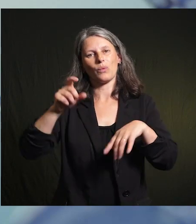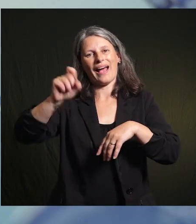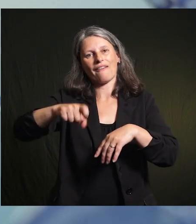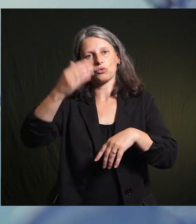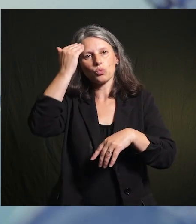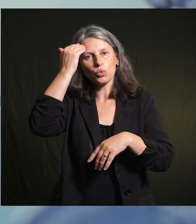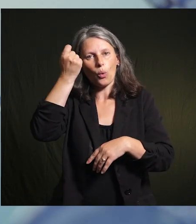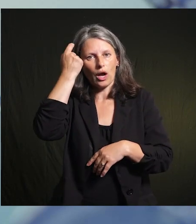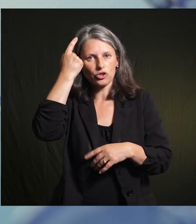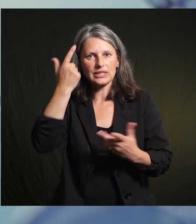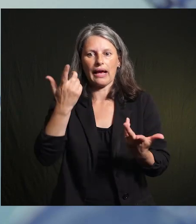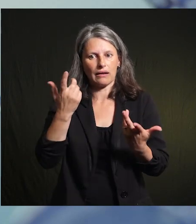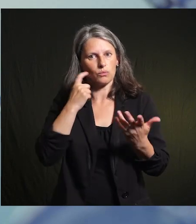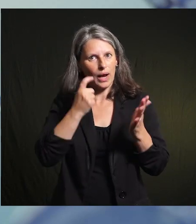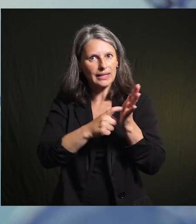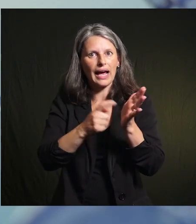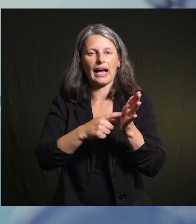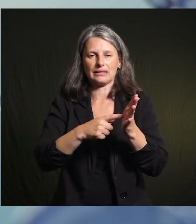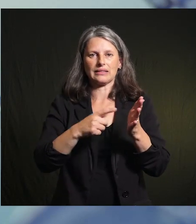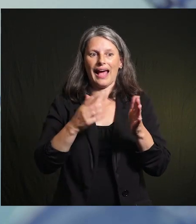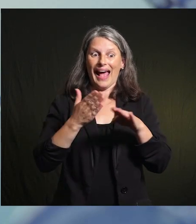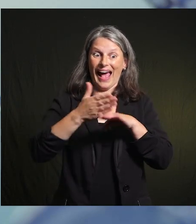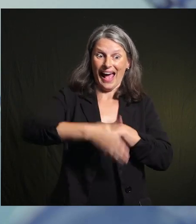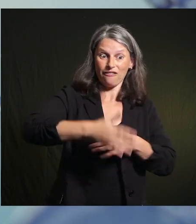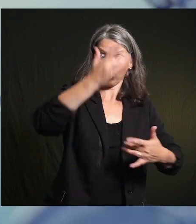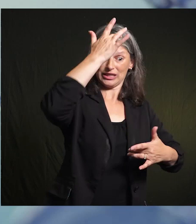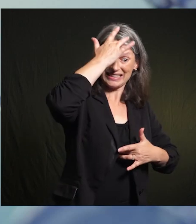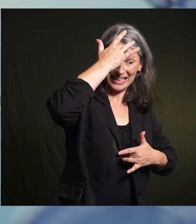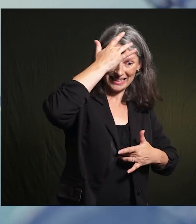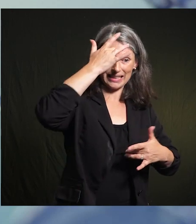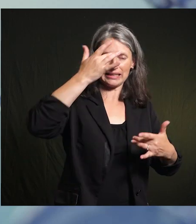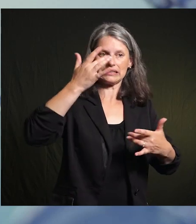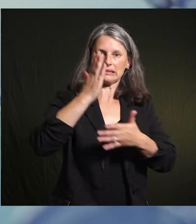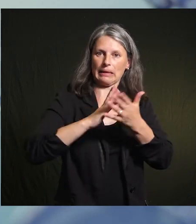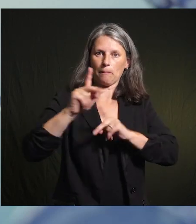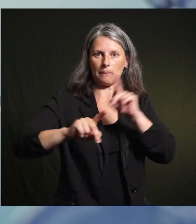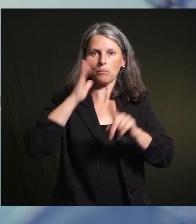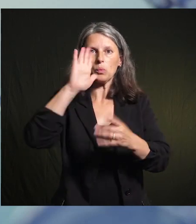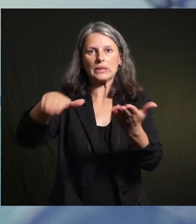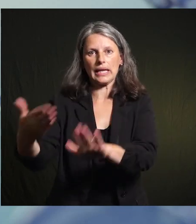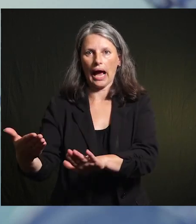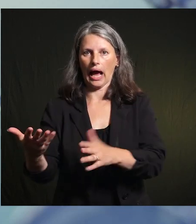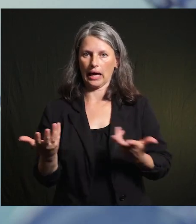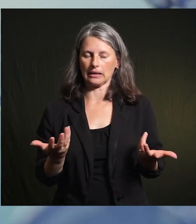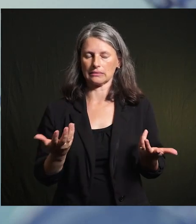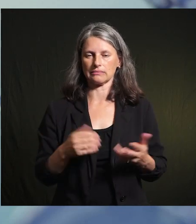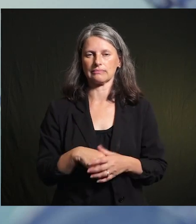and recognize that that deaths are always going to follow the diagnosis of cases.